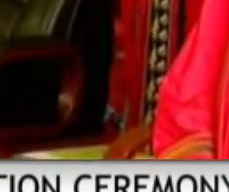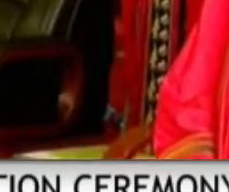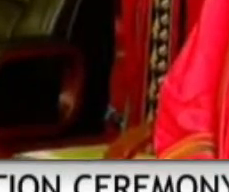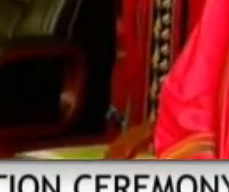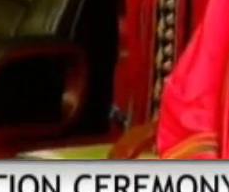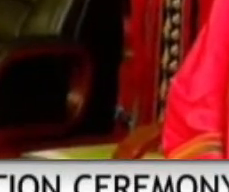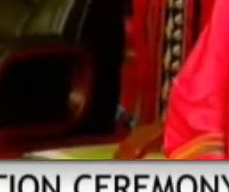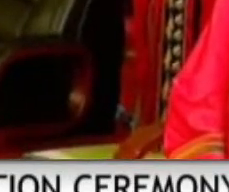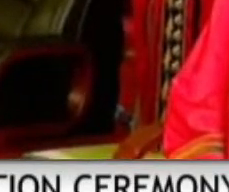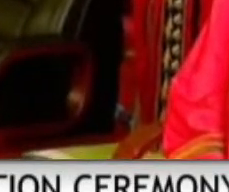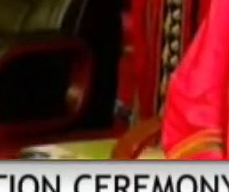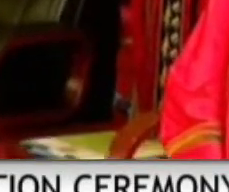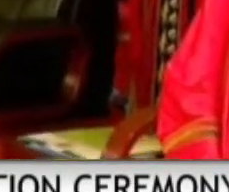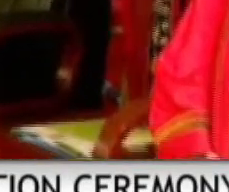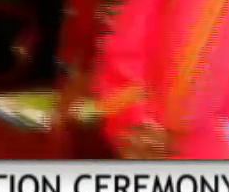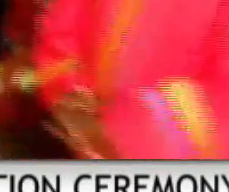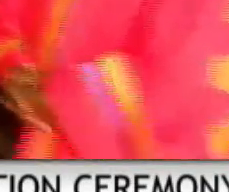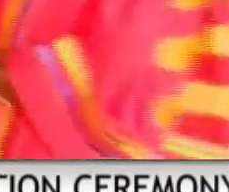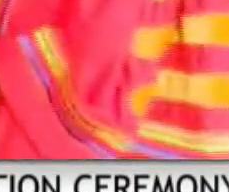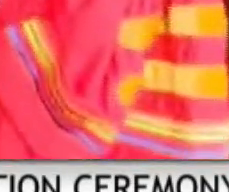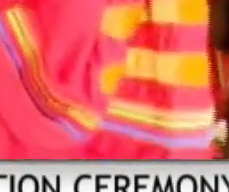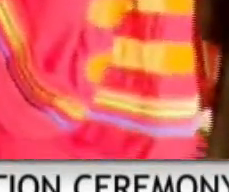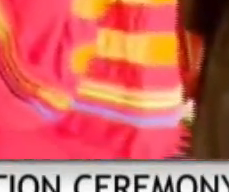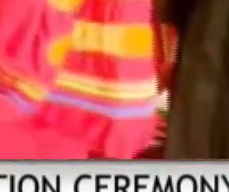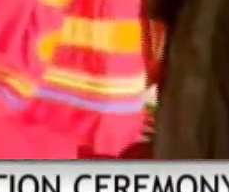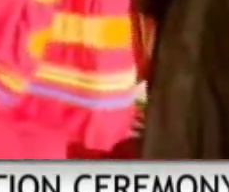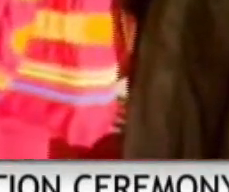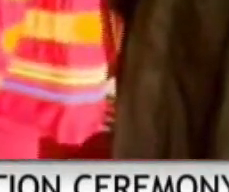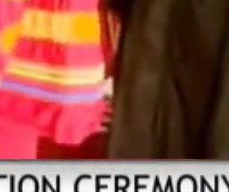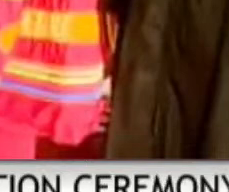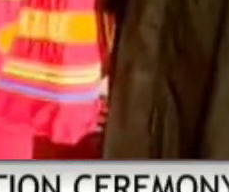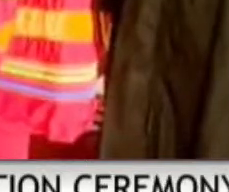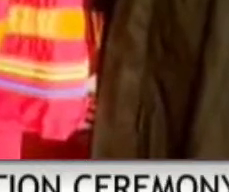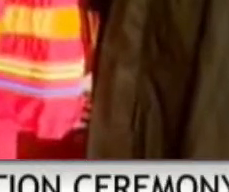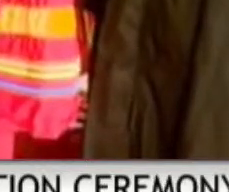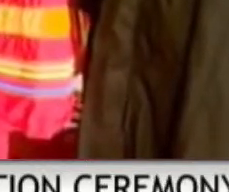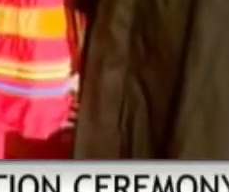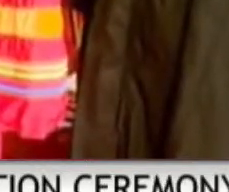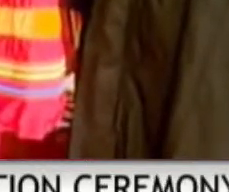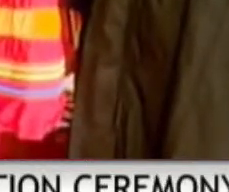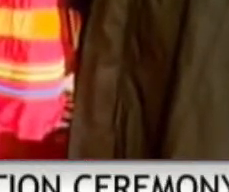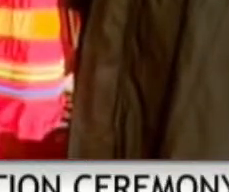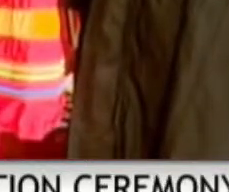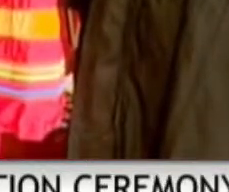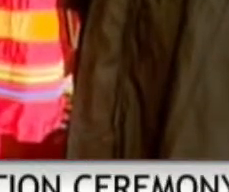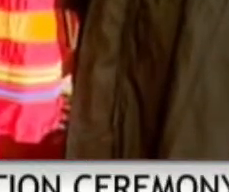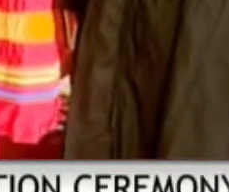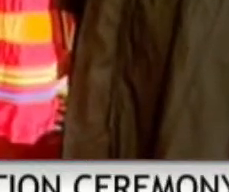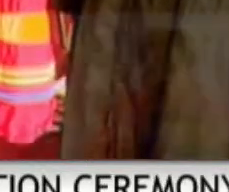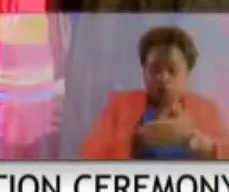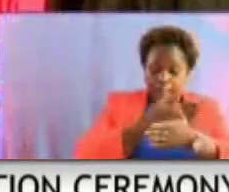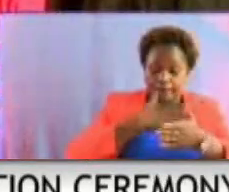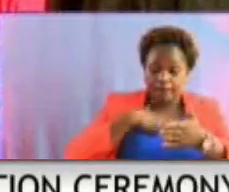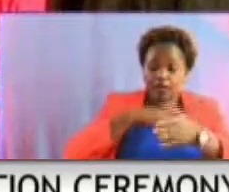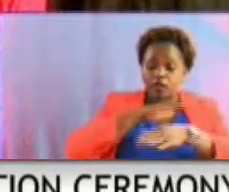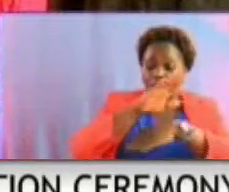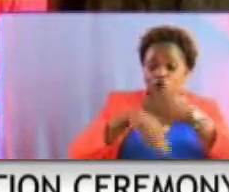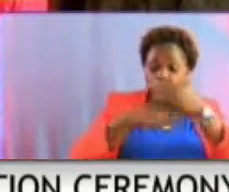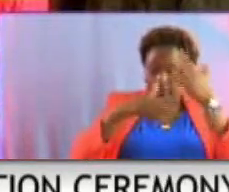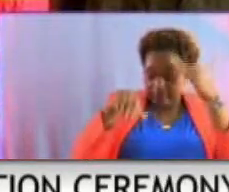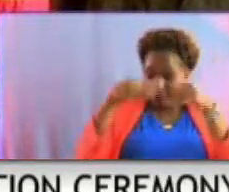have been educated, trained, and qualified, and by my authority and that of the entire